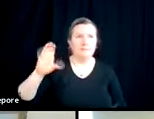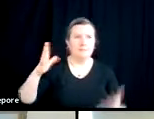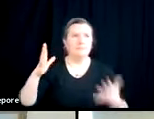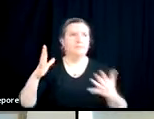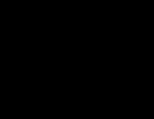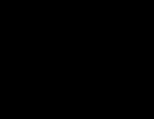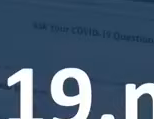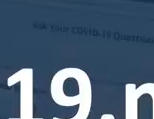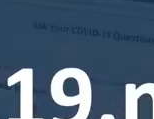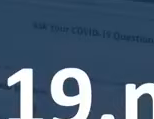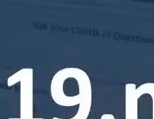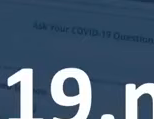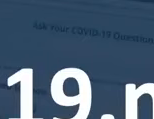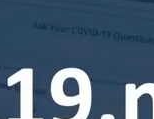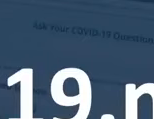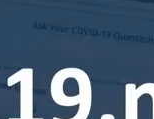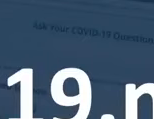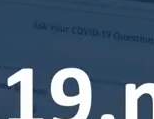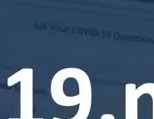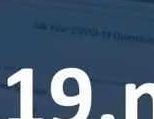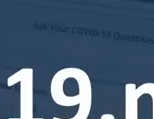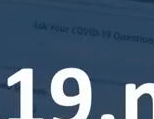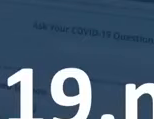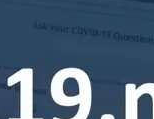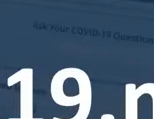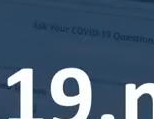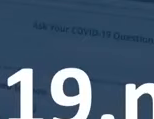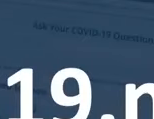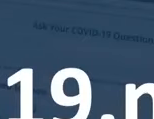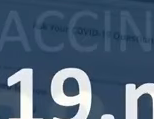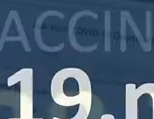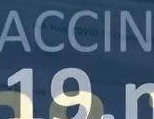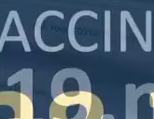vaccines, our dashboard currently reads